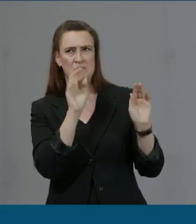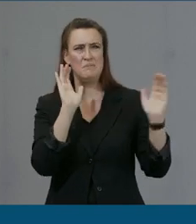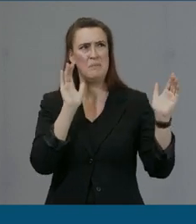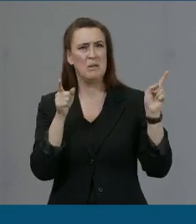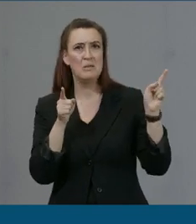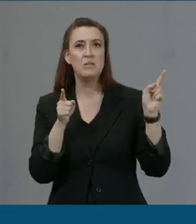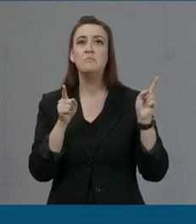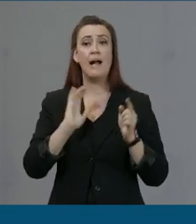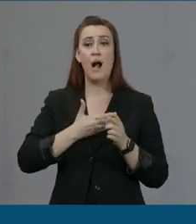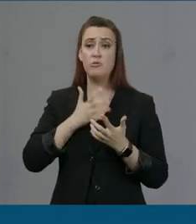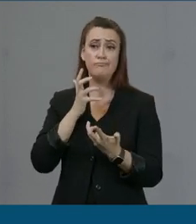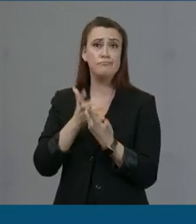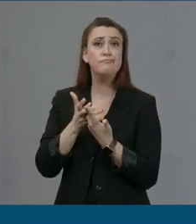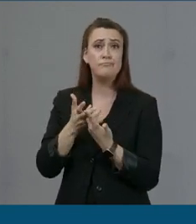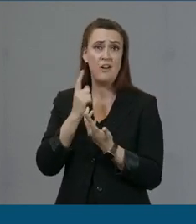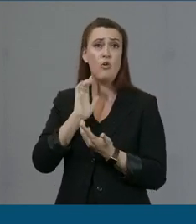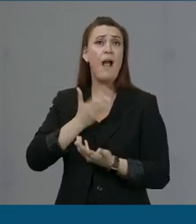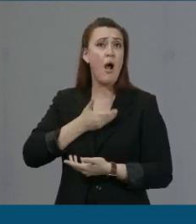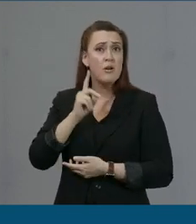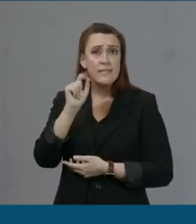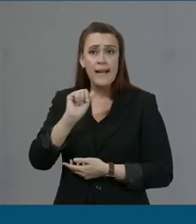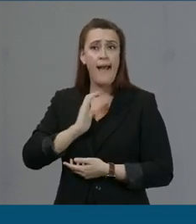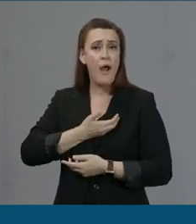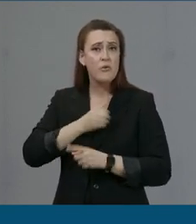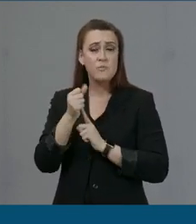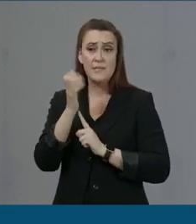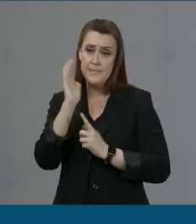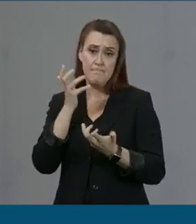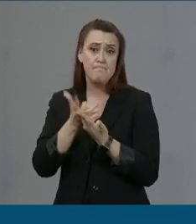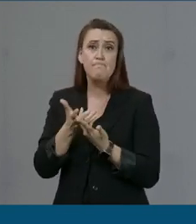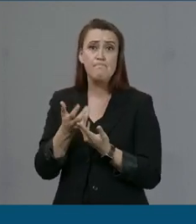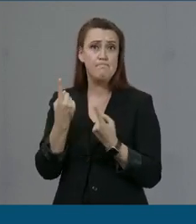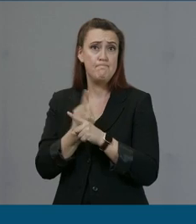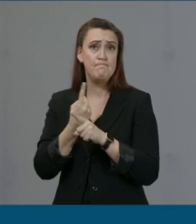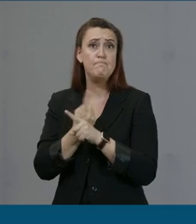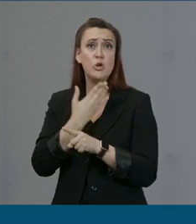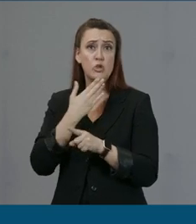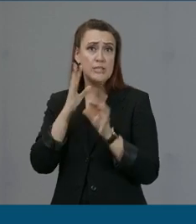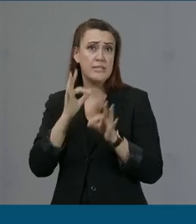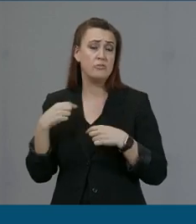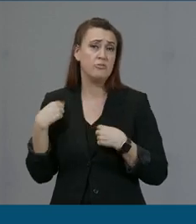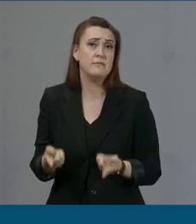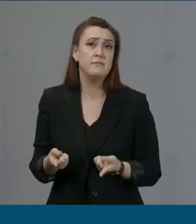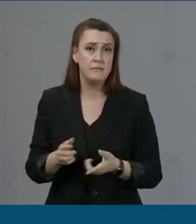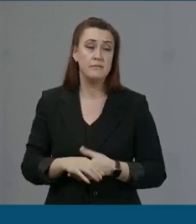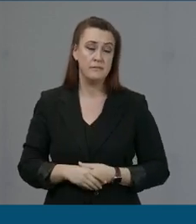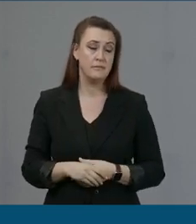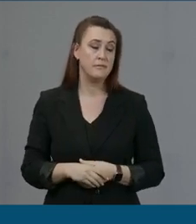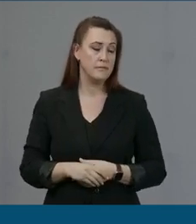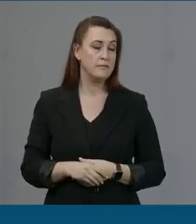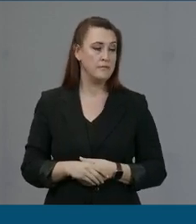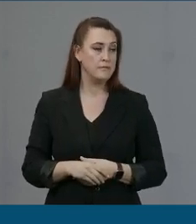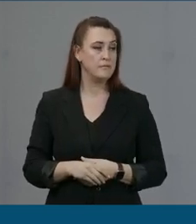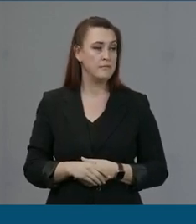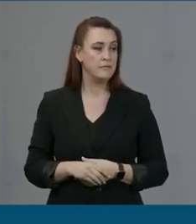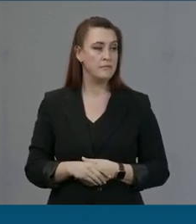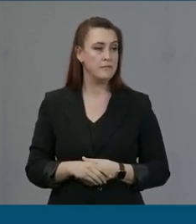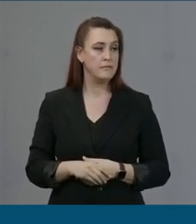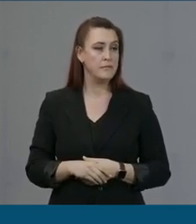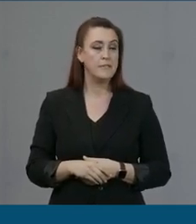been informed by data and medical information to be where we are right now. And of